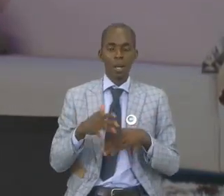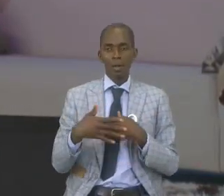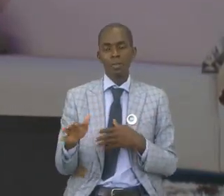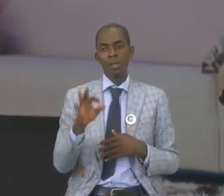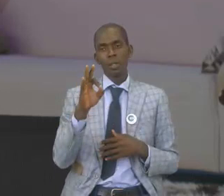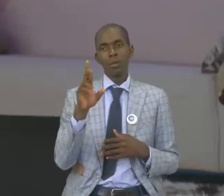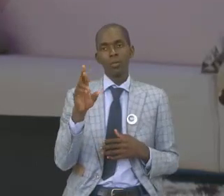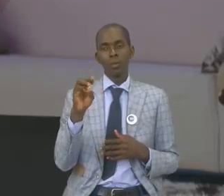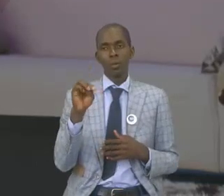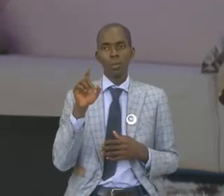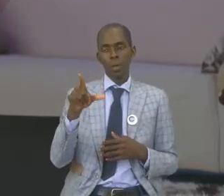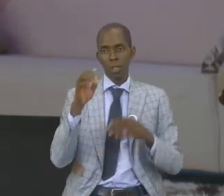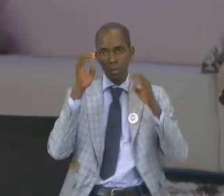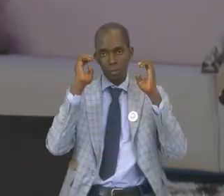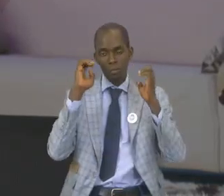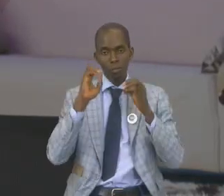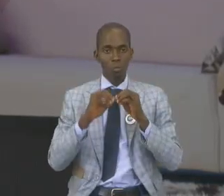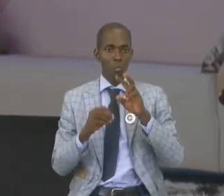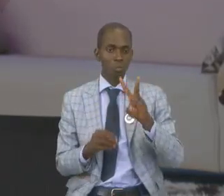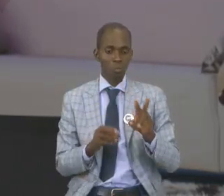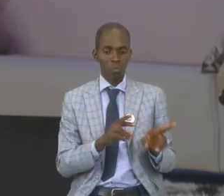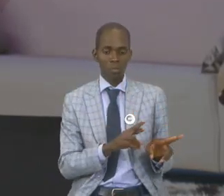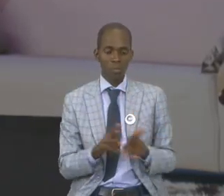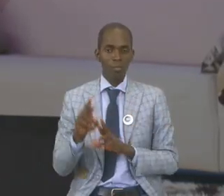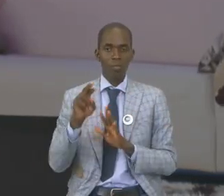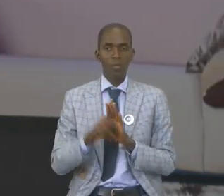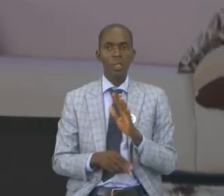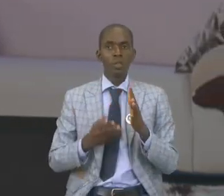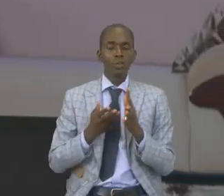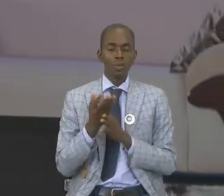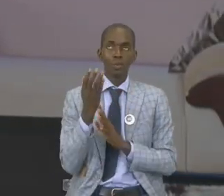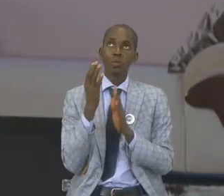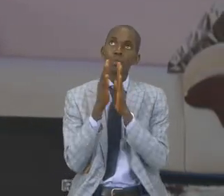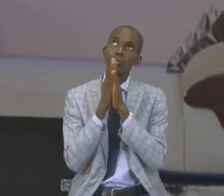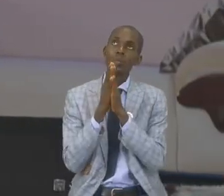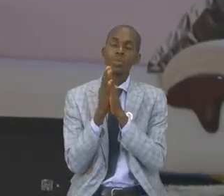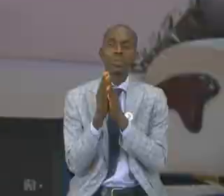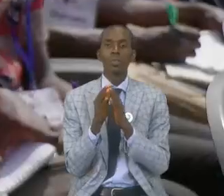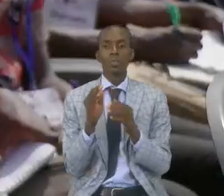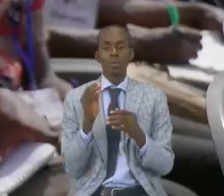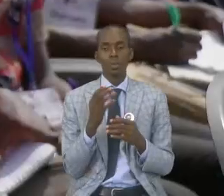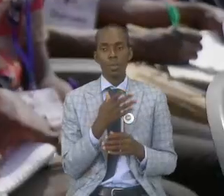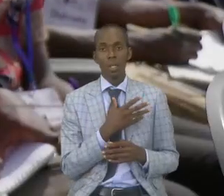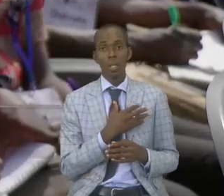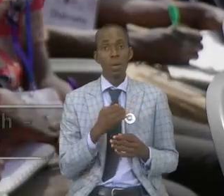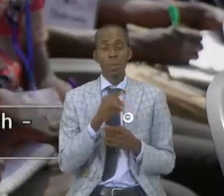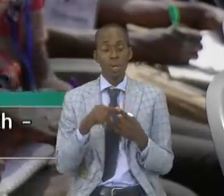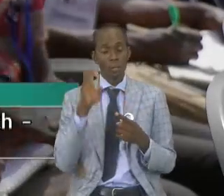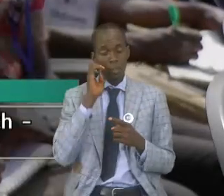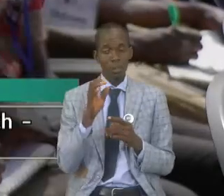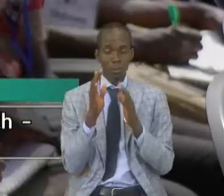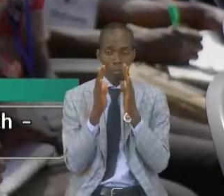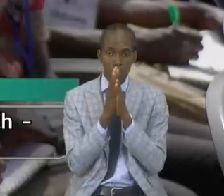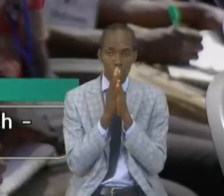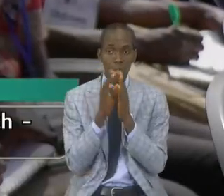education. Number two, readiness through supplication with faith. And when he read and he understood by